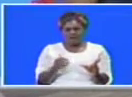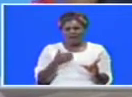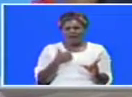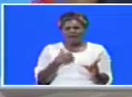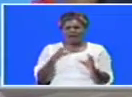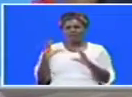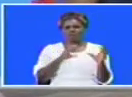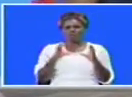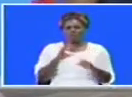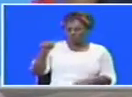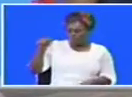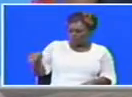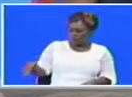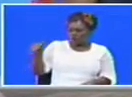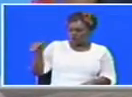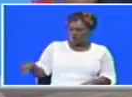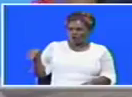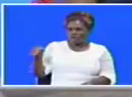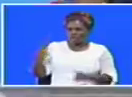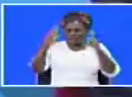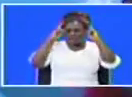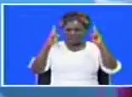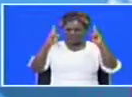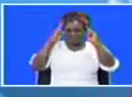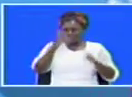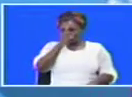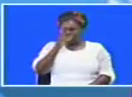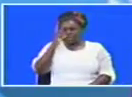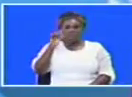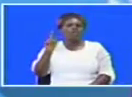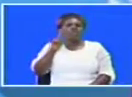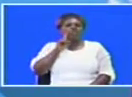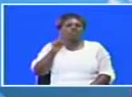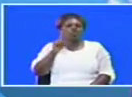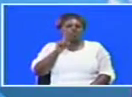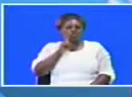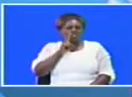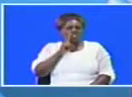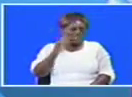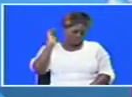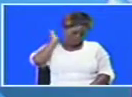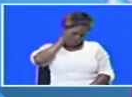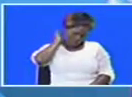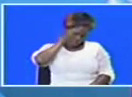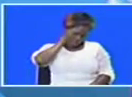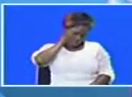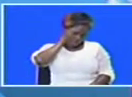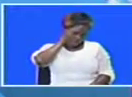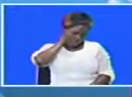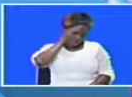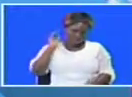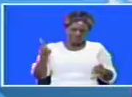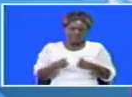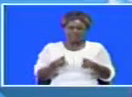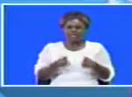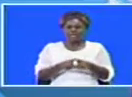have this conversation very early in the morning with you. Mashiri Makapombe in Nyeri, Lofty Matambo and Sophia Wanuna in Muranga. And, of course, we had